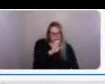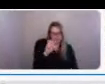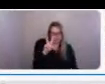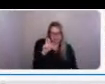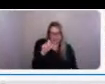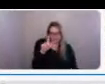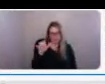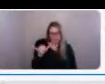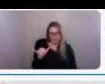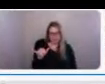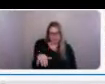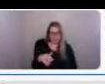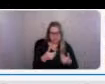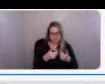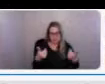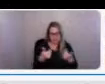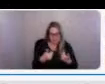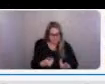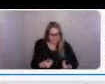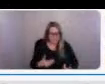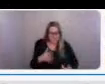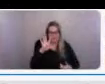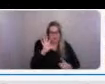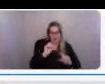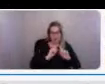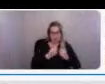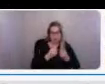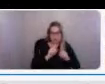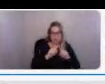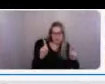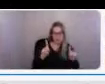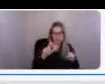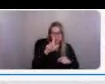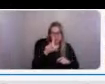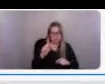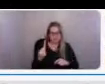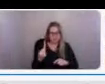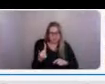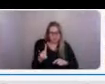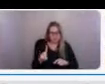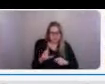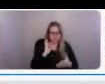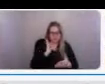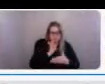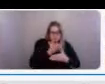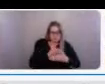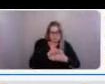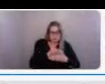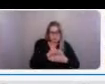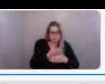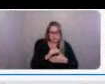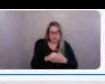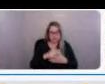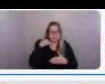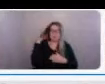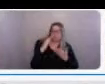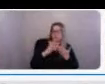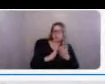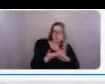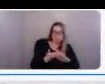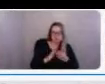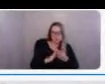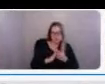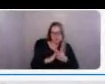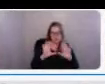will be fractured into five different legislative districts this disrupts the community of our city excuse me the continuity of our city and